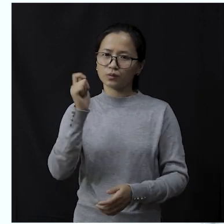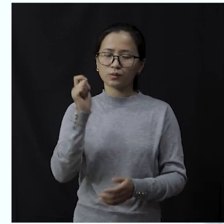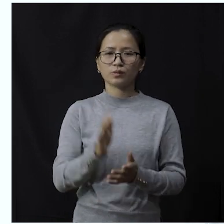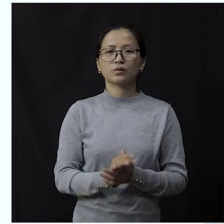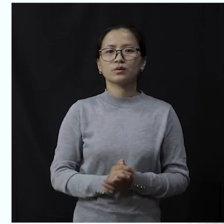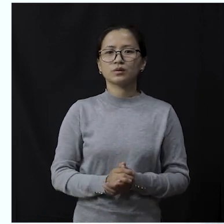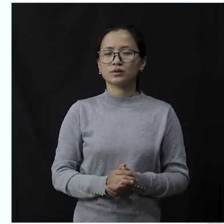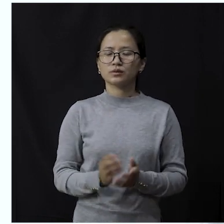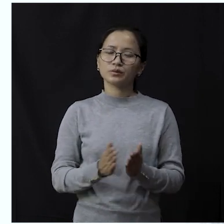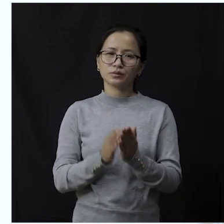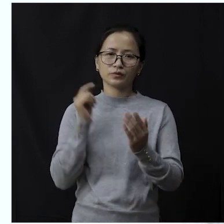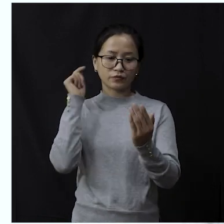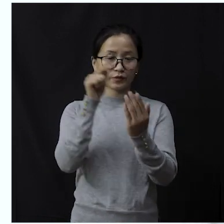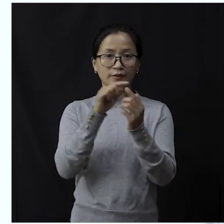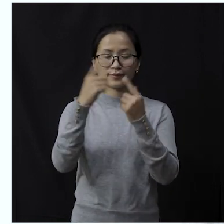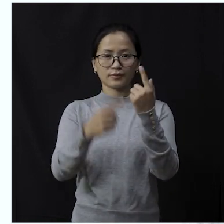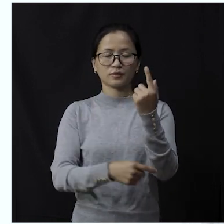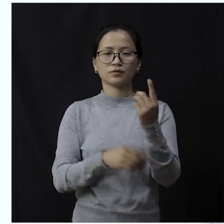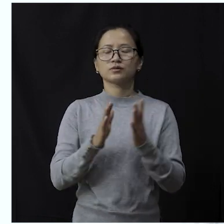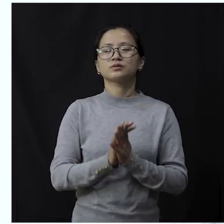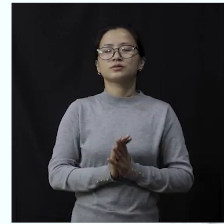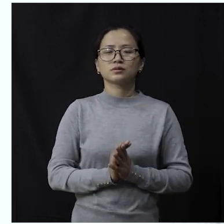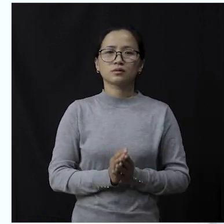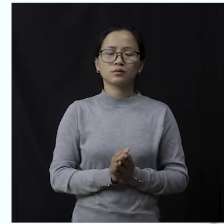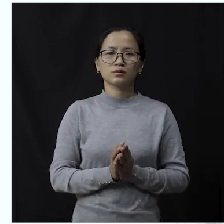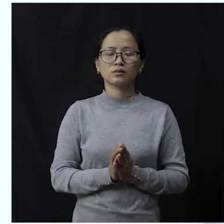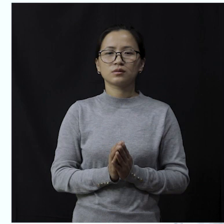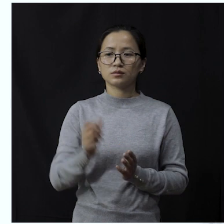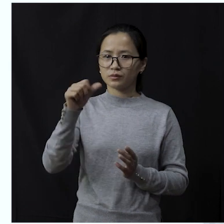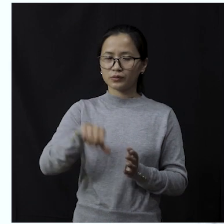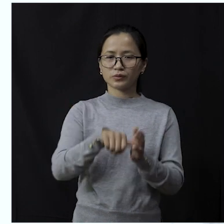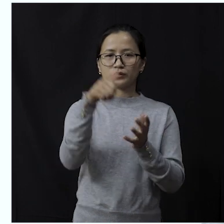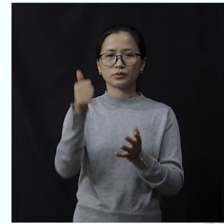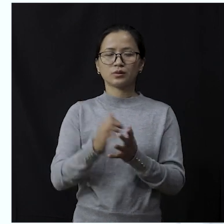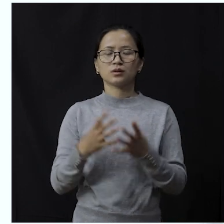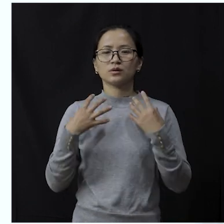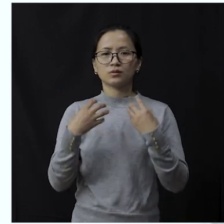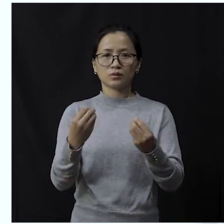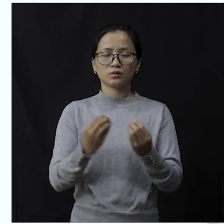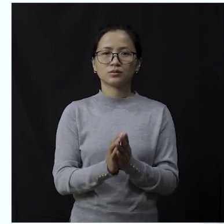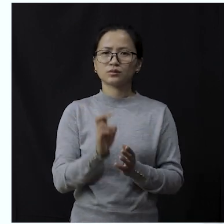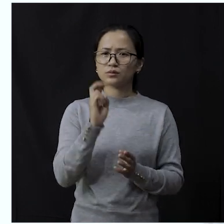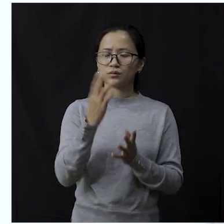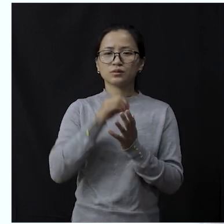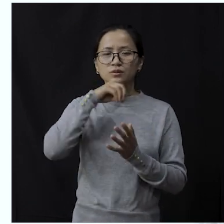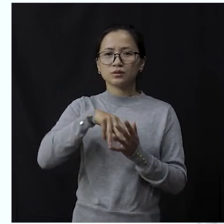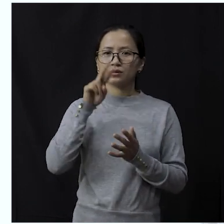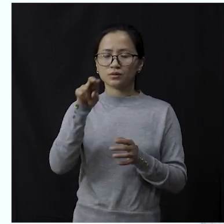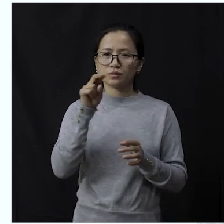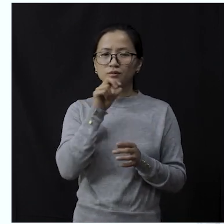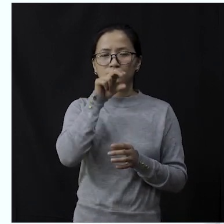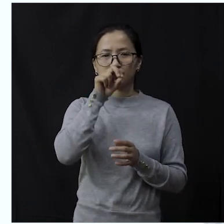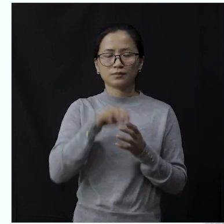is where you will succeed. So from the lesson of the two young hornbills, I want you to realize again